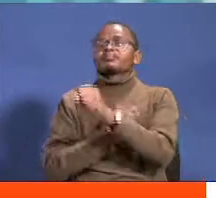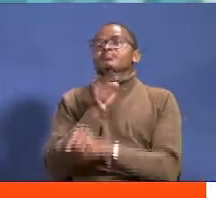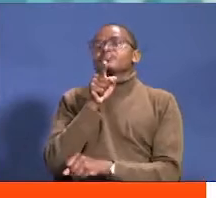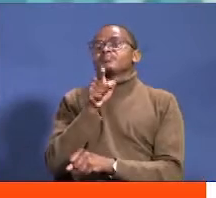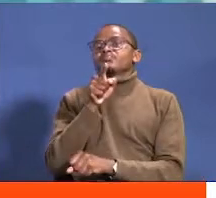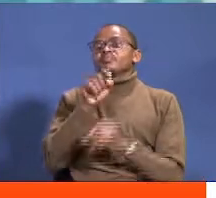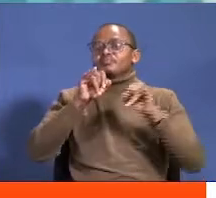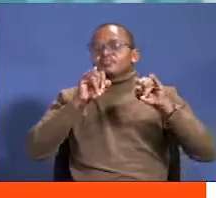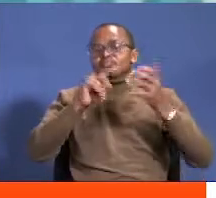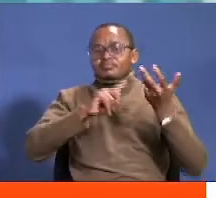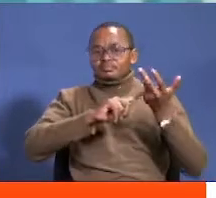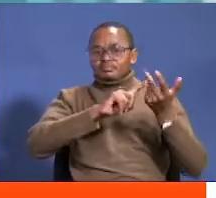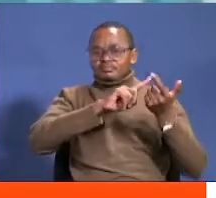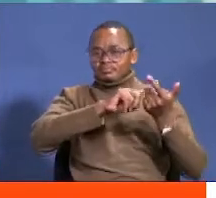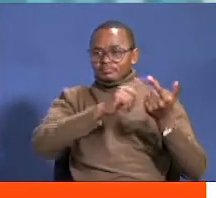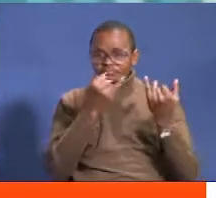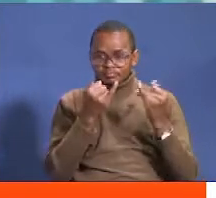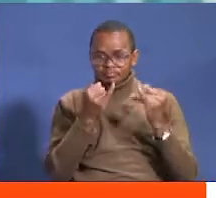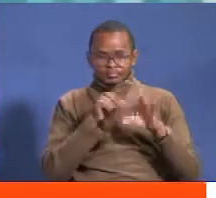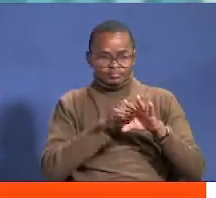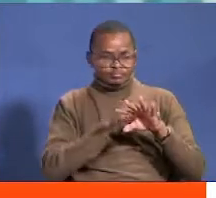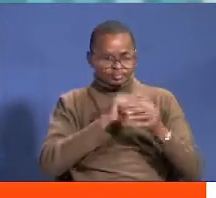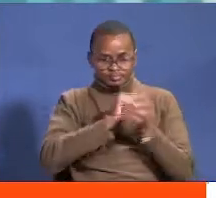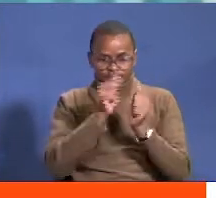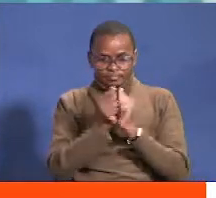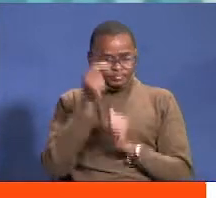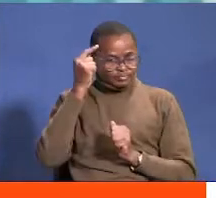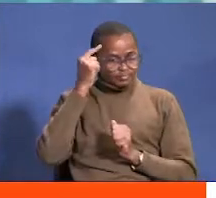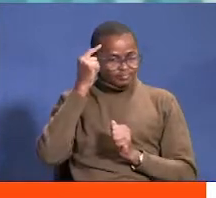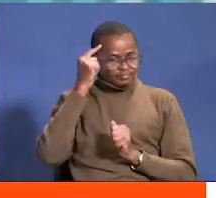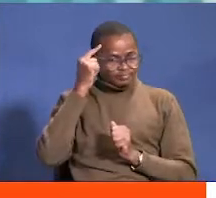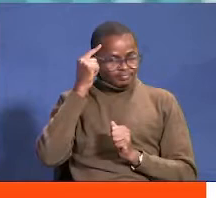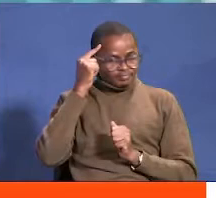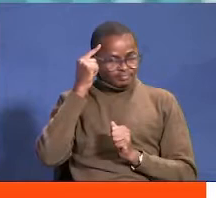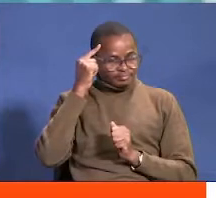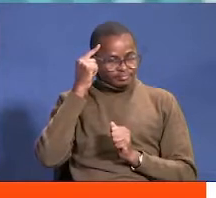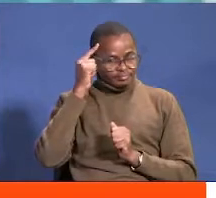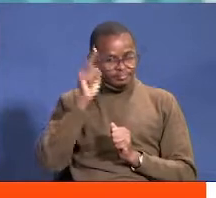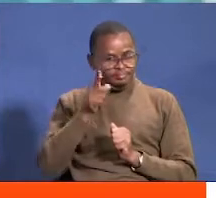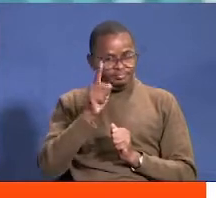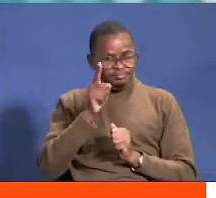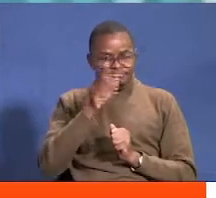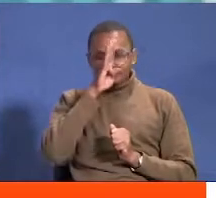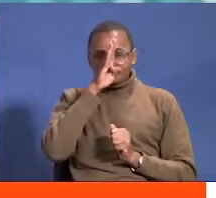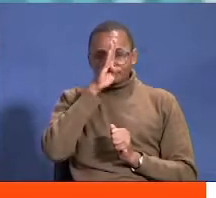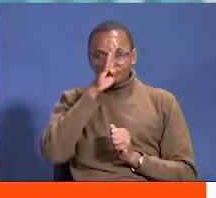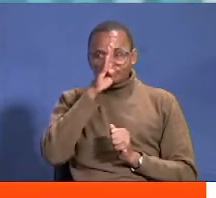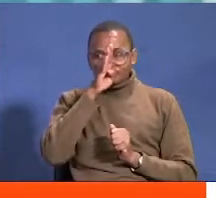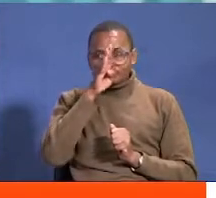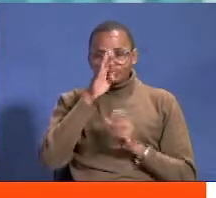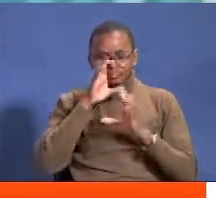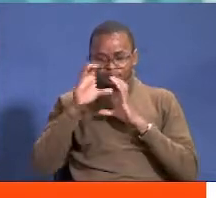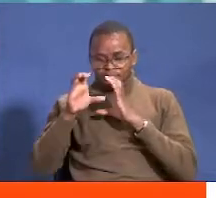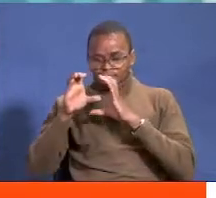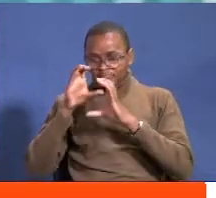and you stay accountable. Now, once you change your mindset, remember this is going to be the dominating conversation about